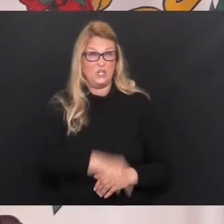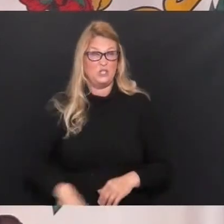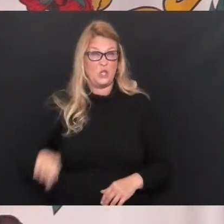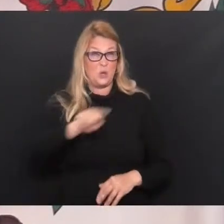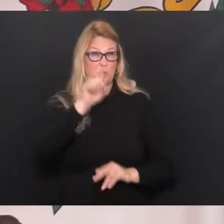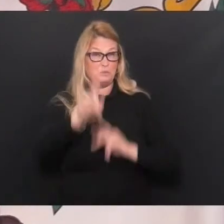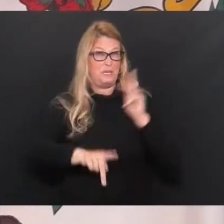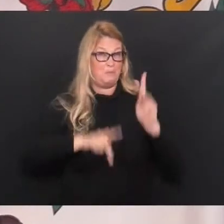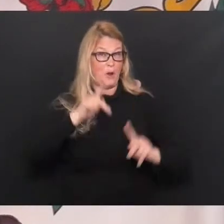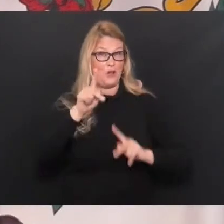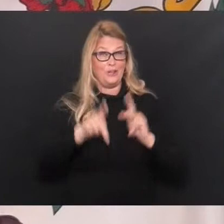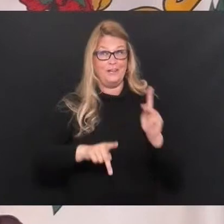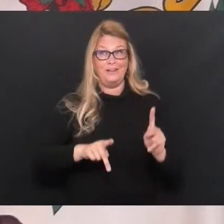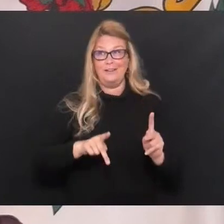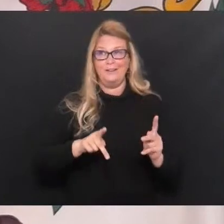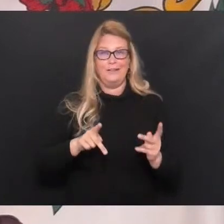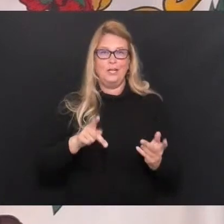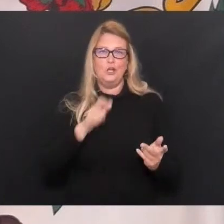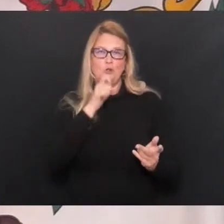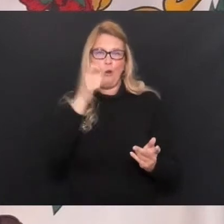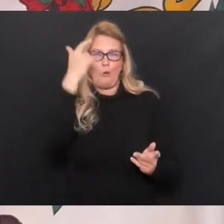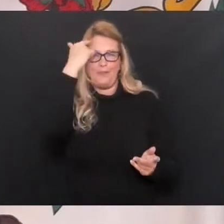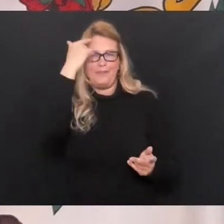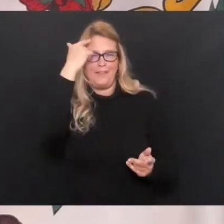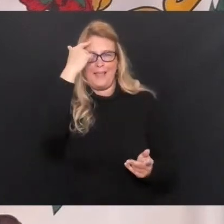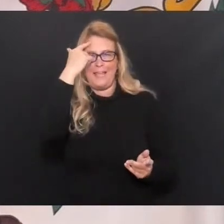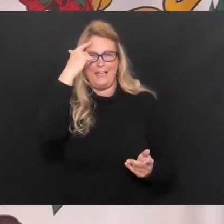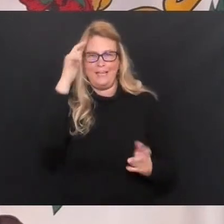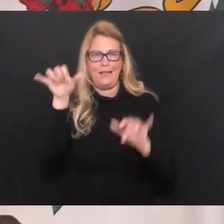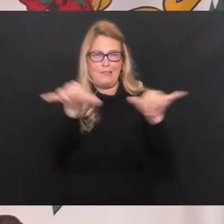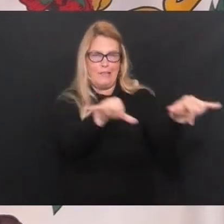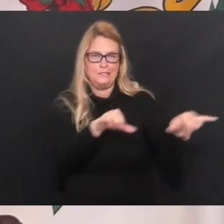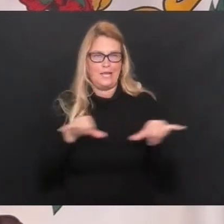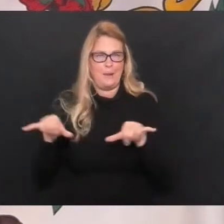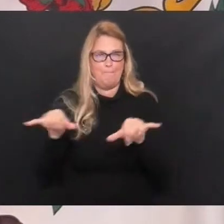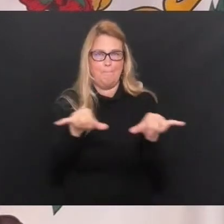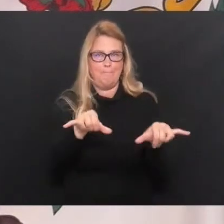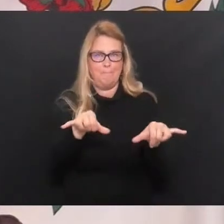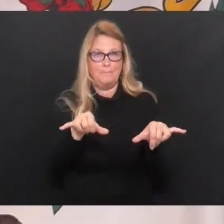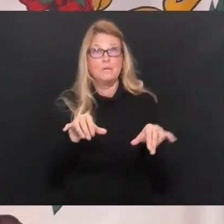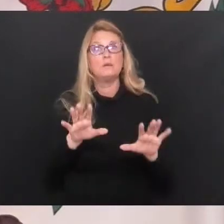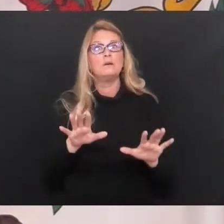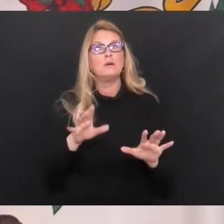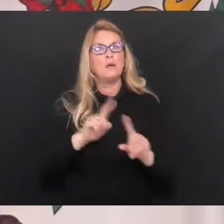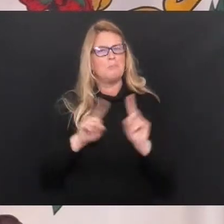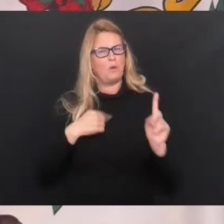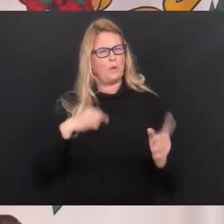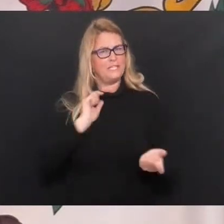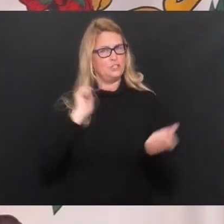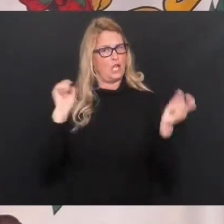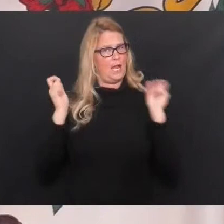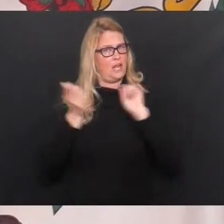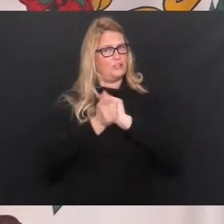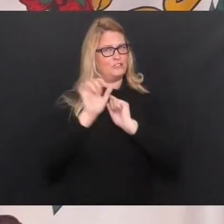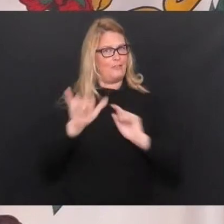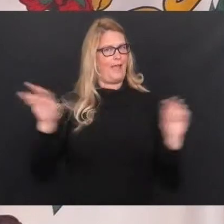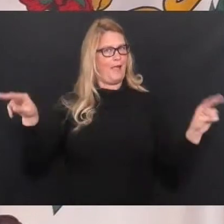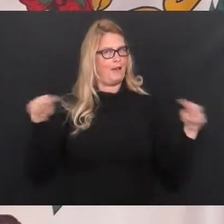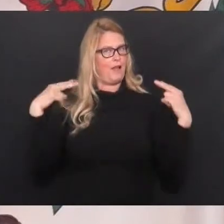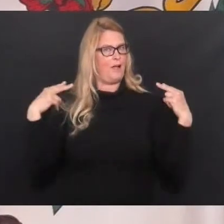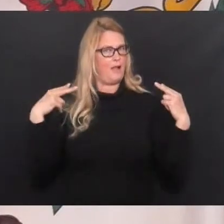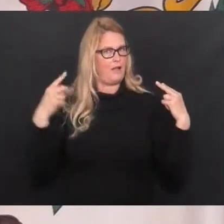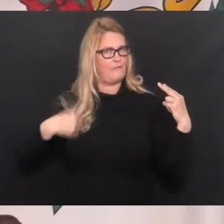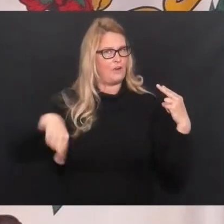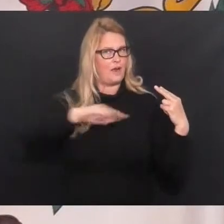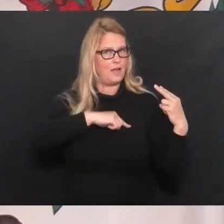are backward thinking. And we changed all that, didn't we? We really moved the needle, and